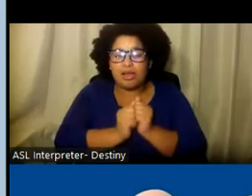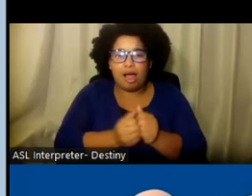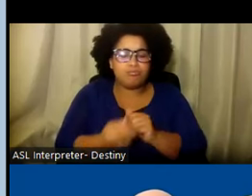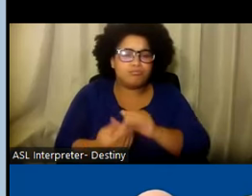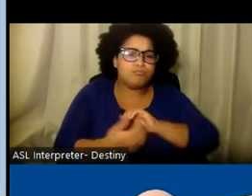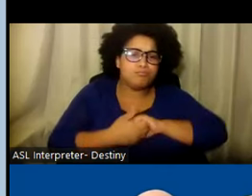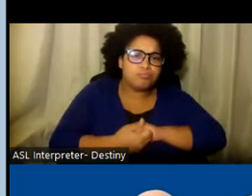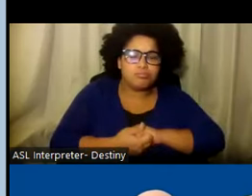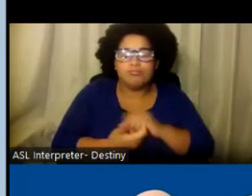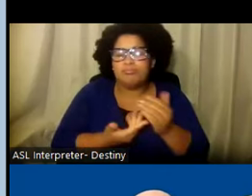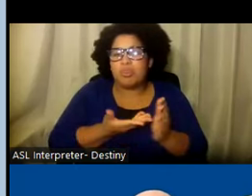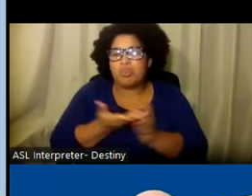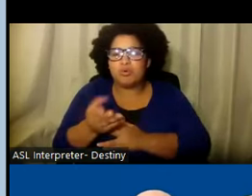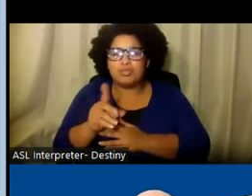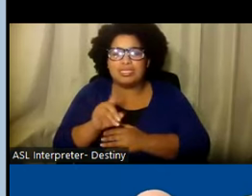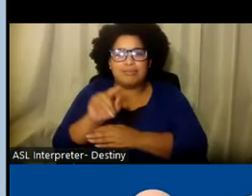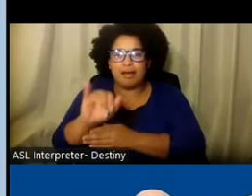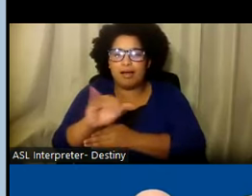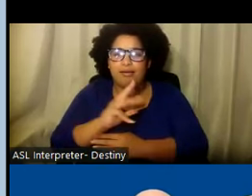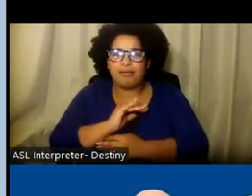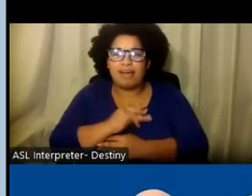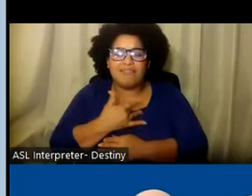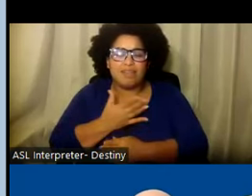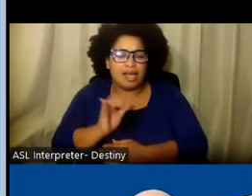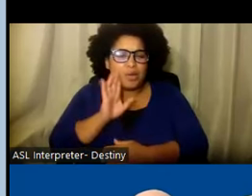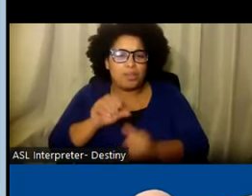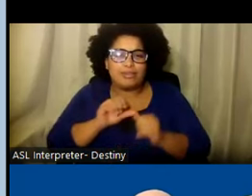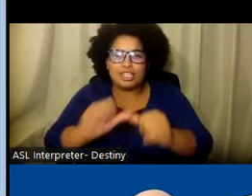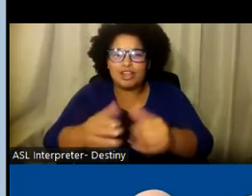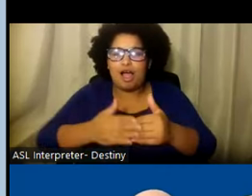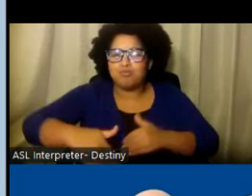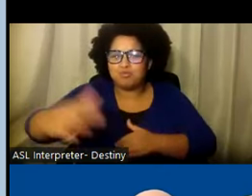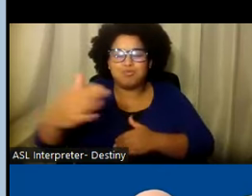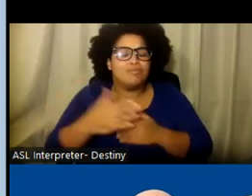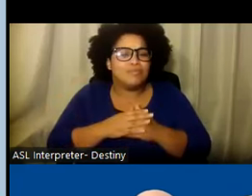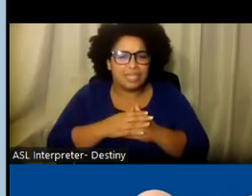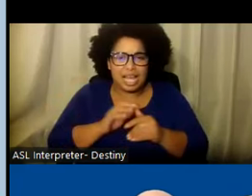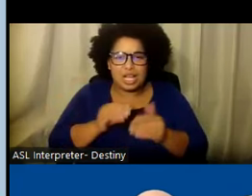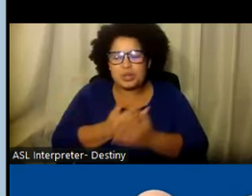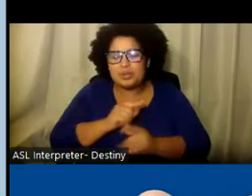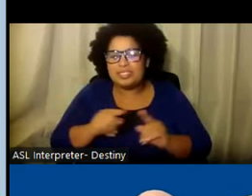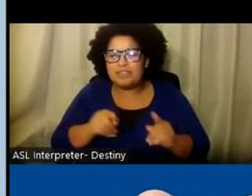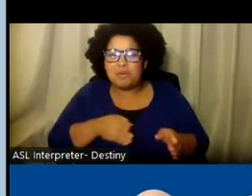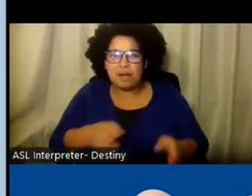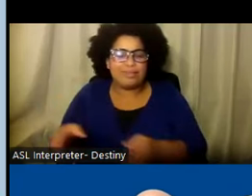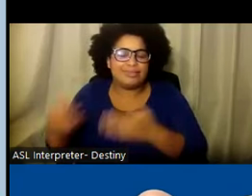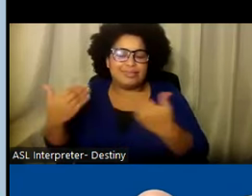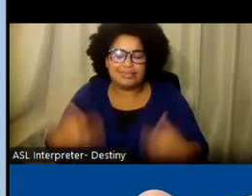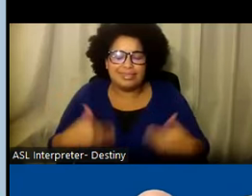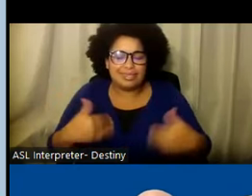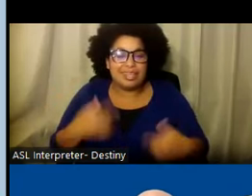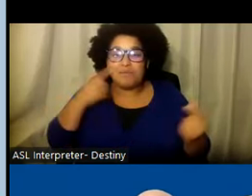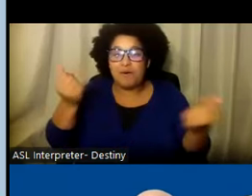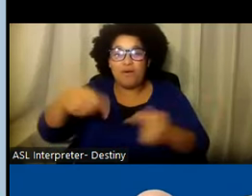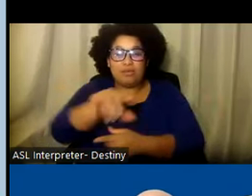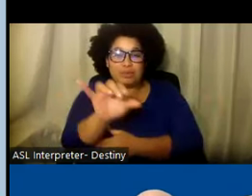have made through the Disability Thrive Initiative, I have a feeling will live on in new and different ways in the future. And that goes to all of you